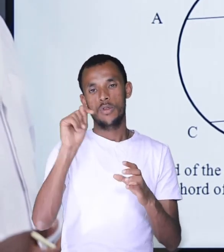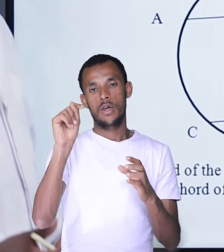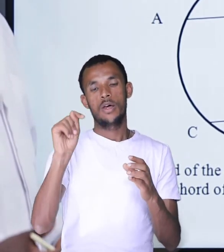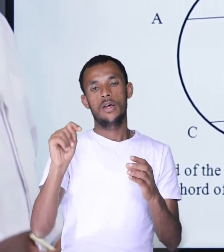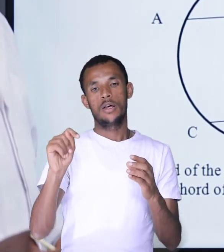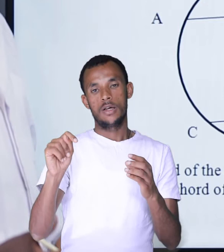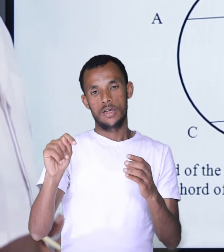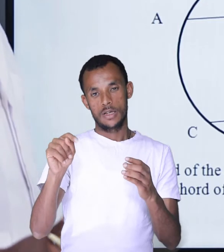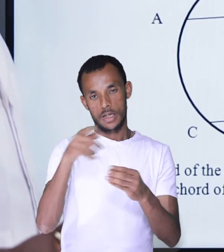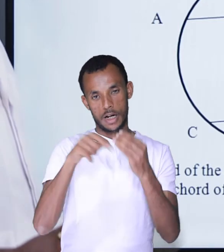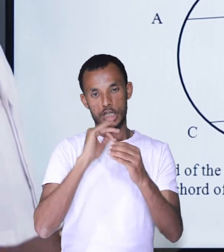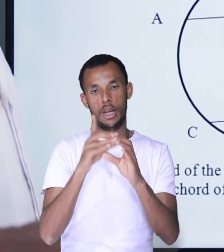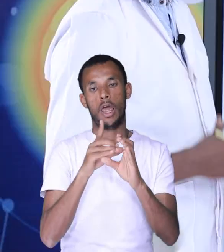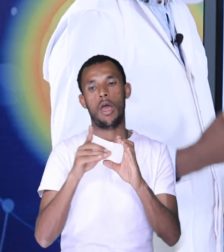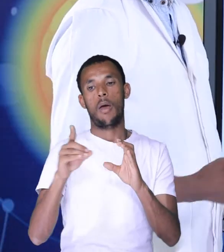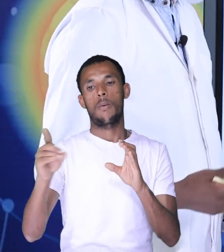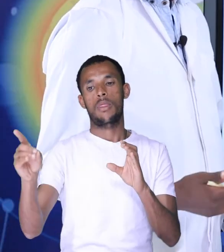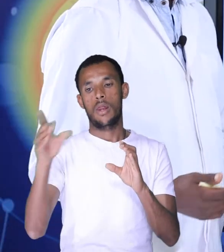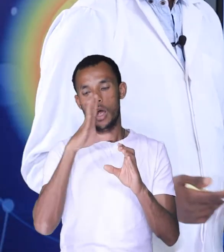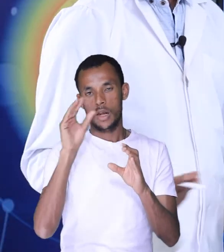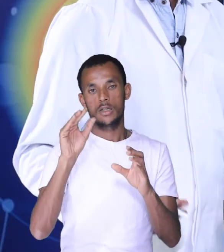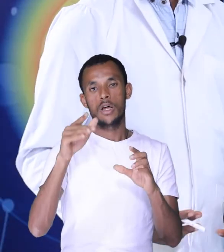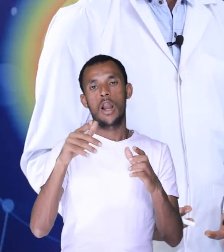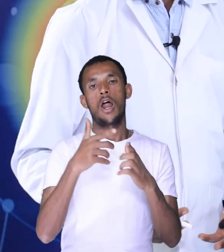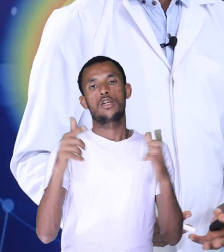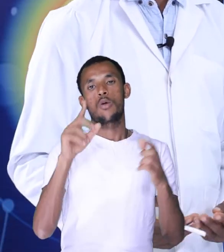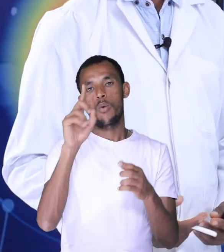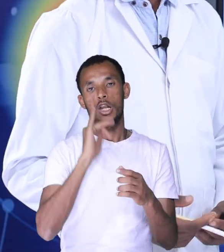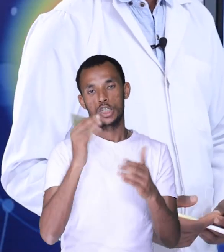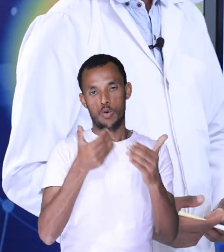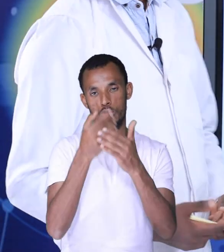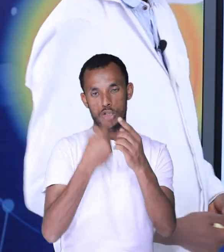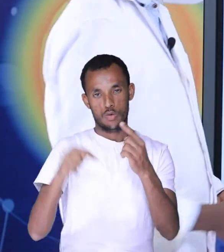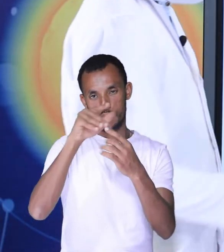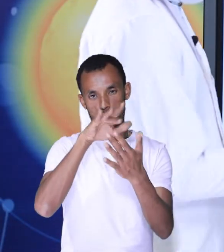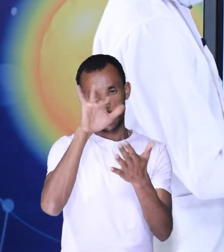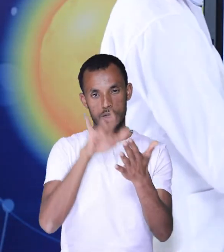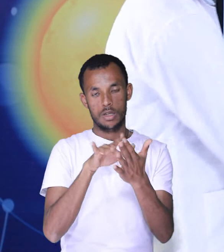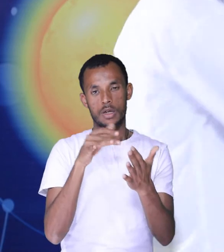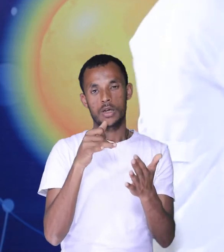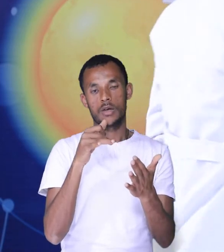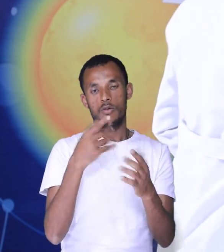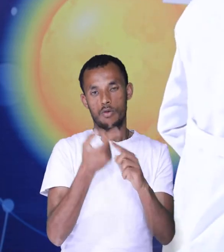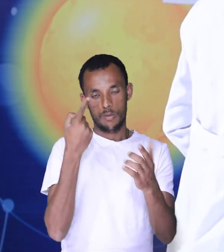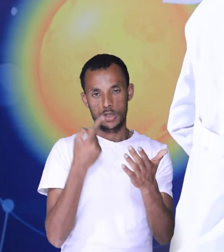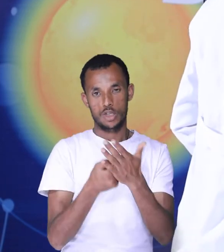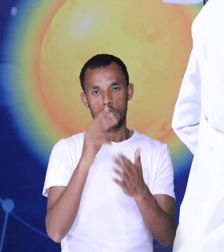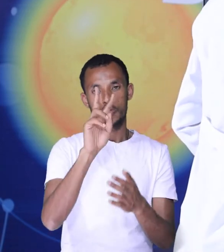diameter. And the larger one is always closer to the center. So that from these